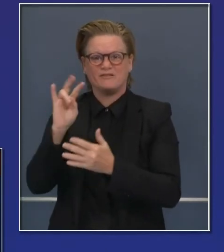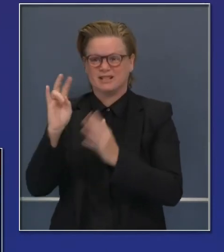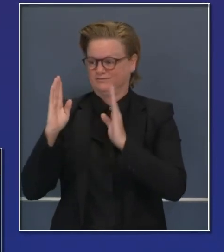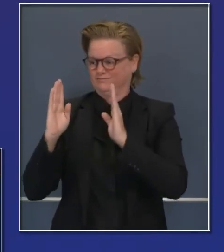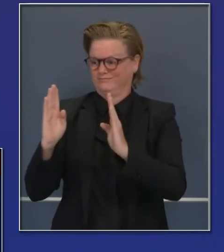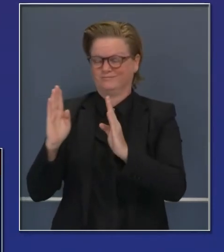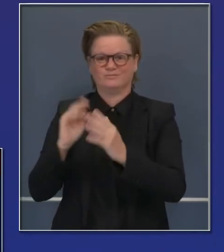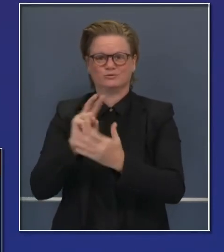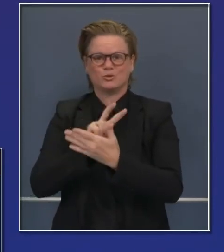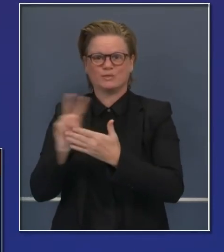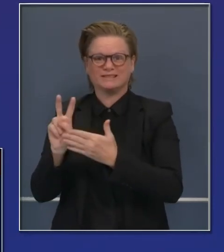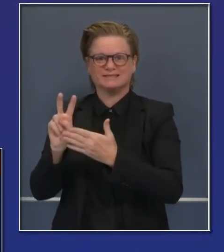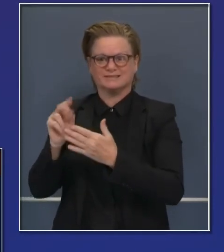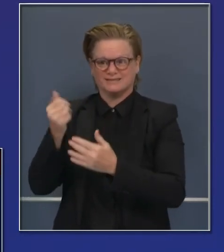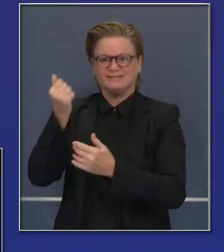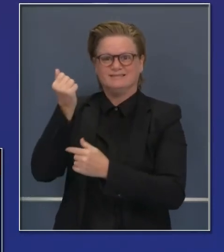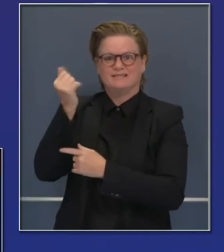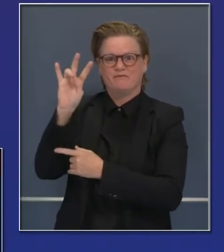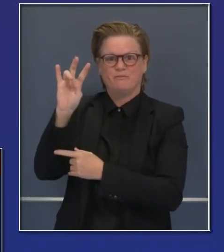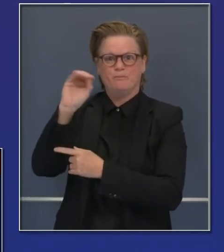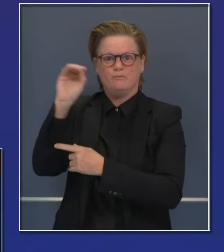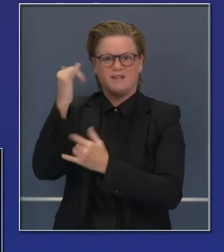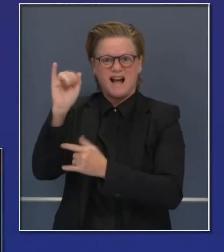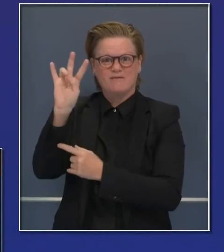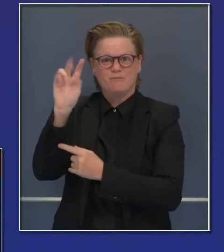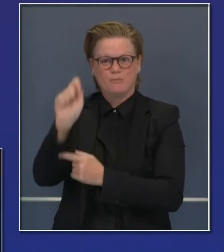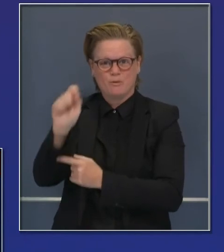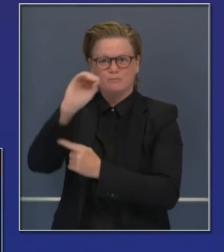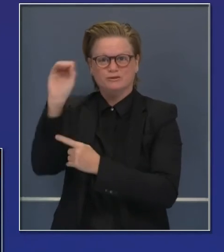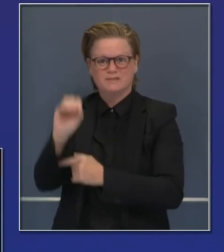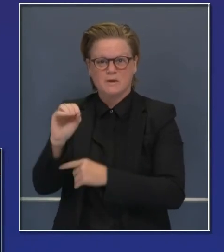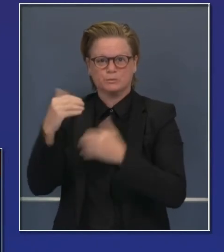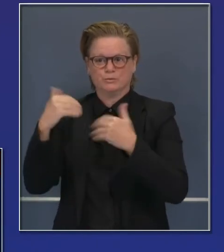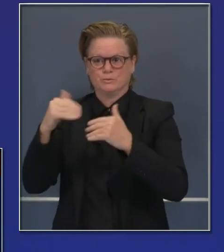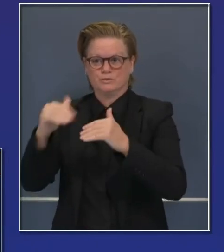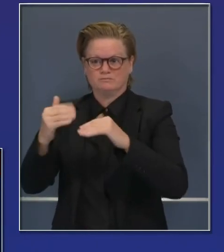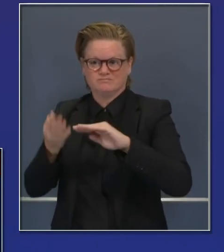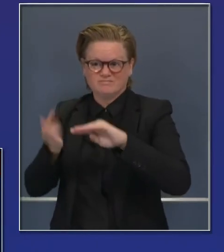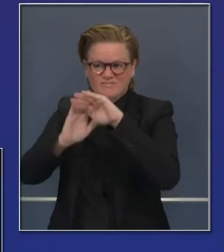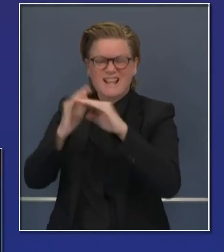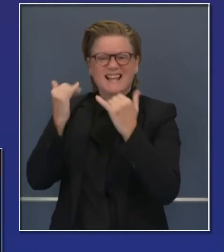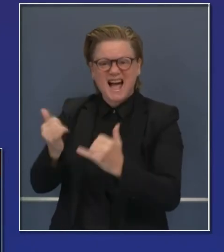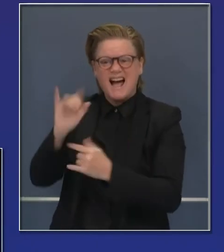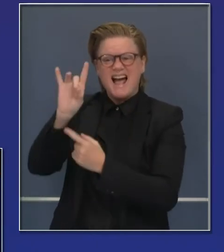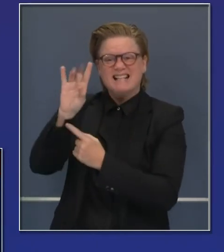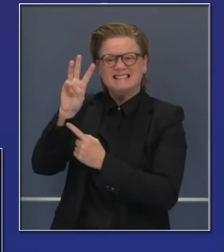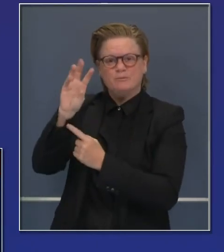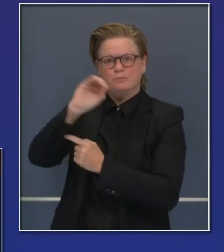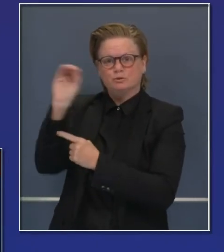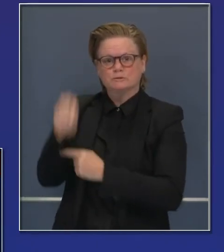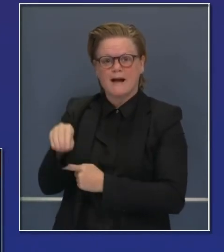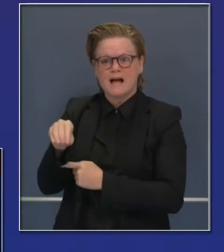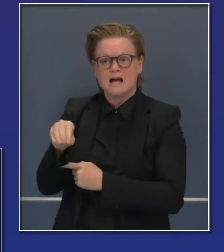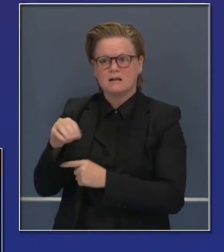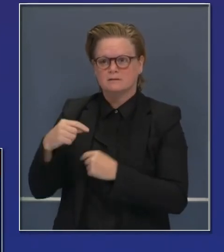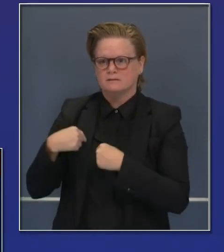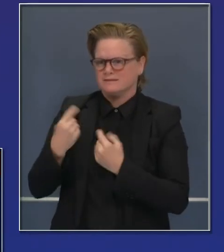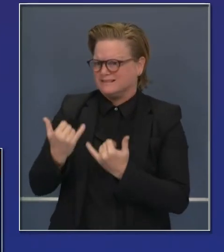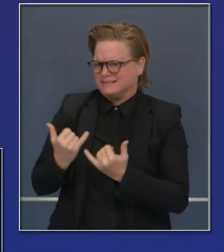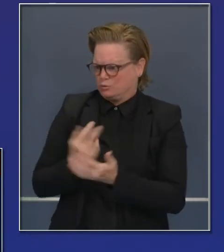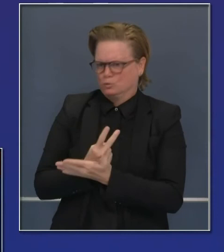see hospitalizations now have increased 86% just in the last 14 days, and ICU